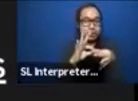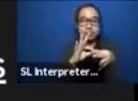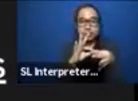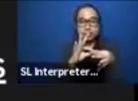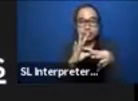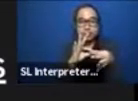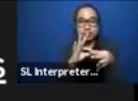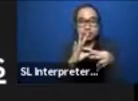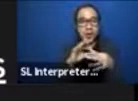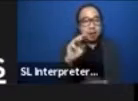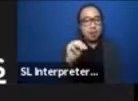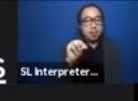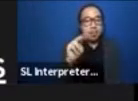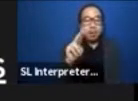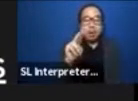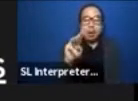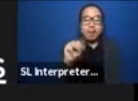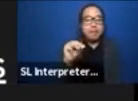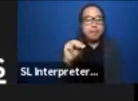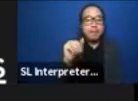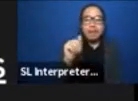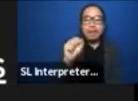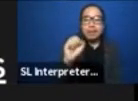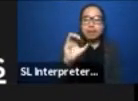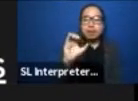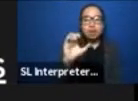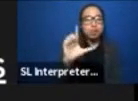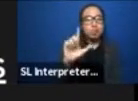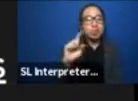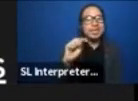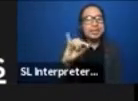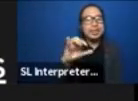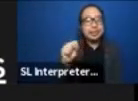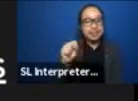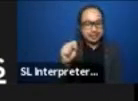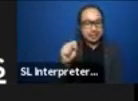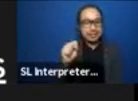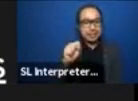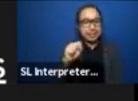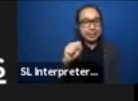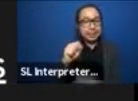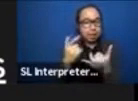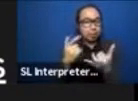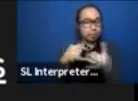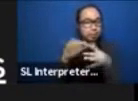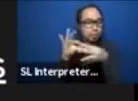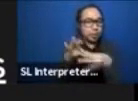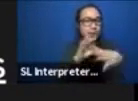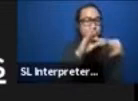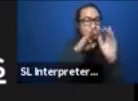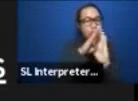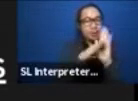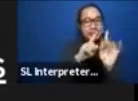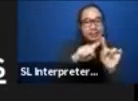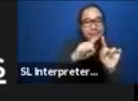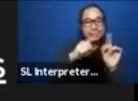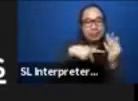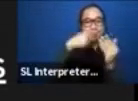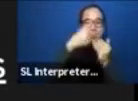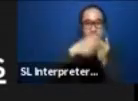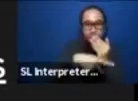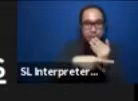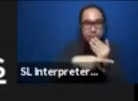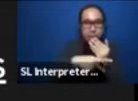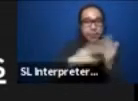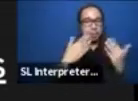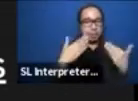religion in discussions of masculinities. And this is in the context that a lot of masculinities programs, especially with young men